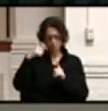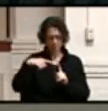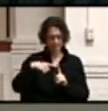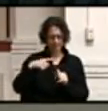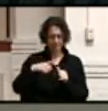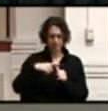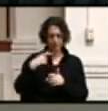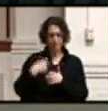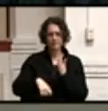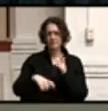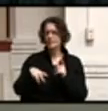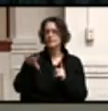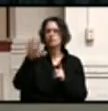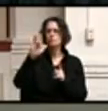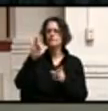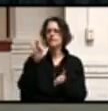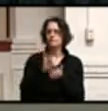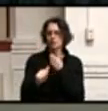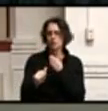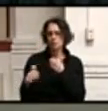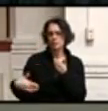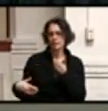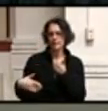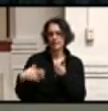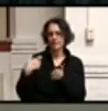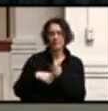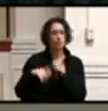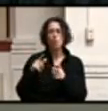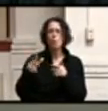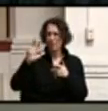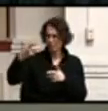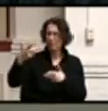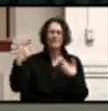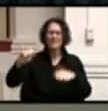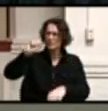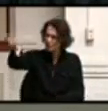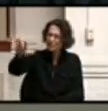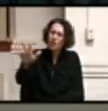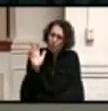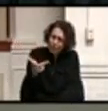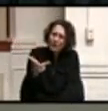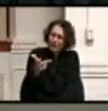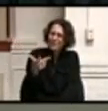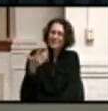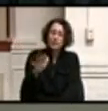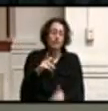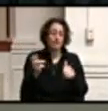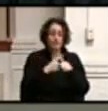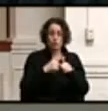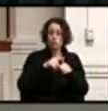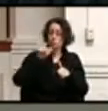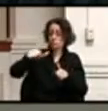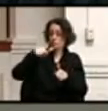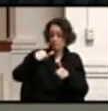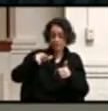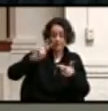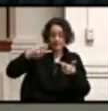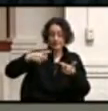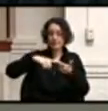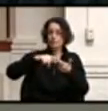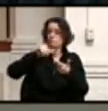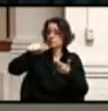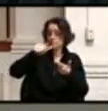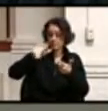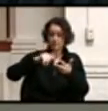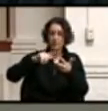What is it? They've already late filing penalty. That was their third notice. Oh, that was the third notice. Notice was a reminder. Second right. notice was a